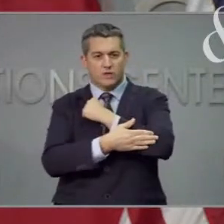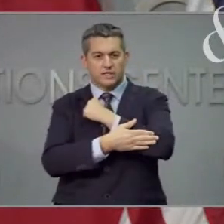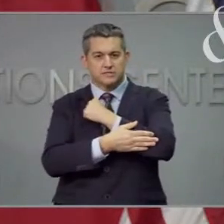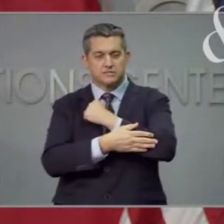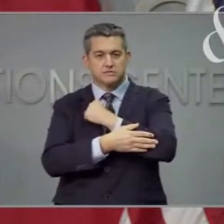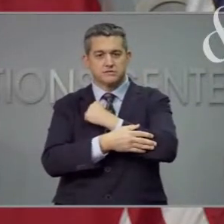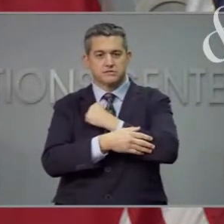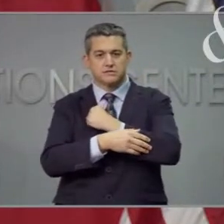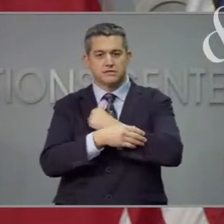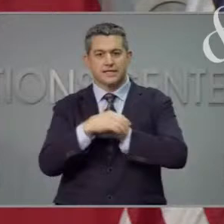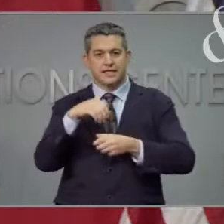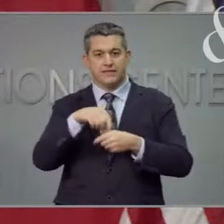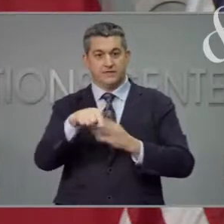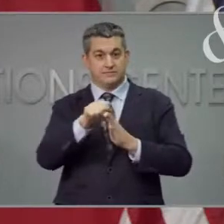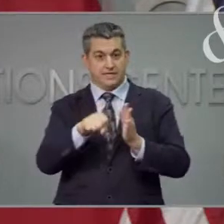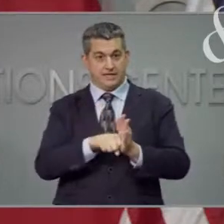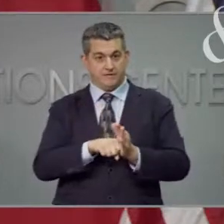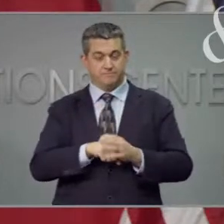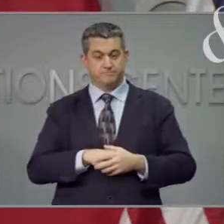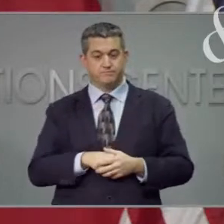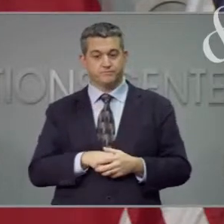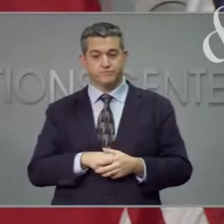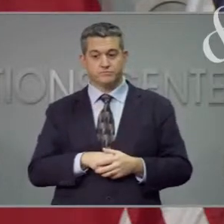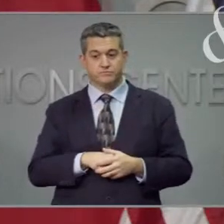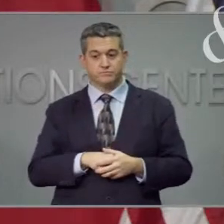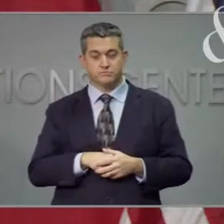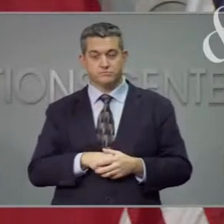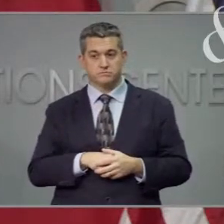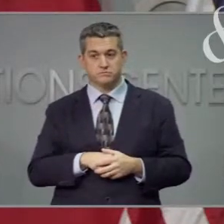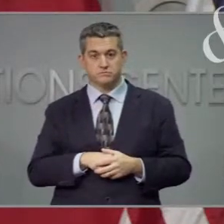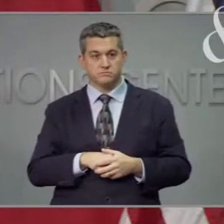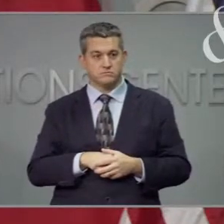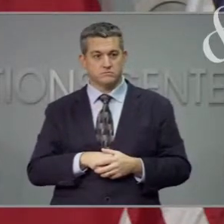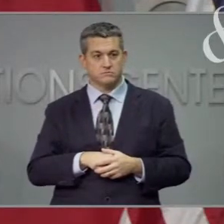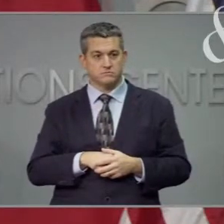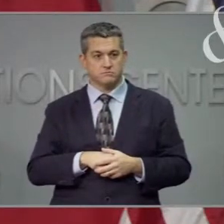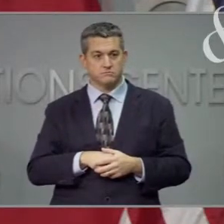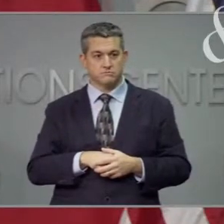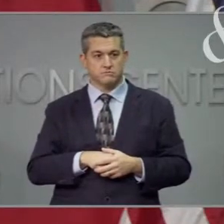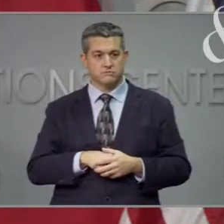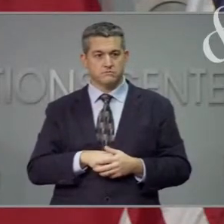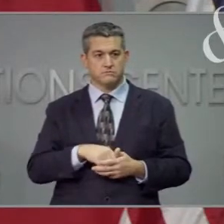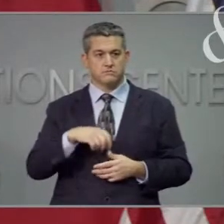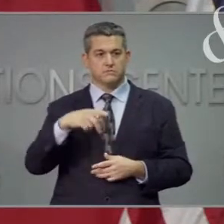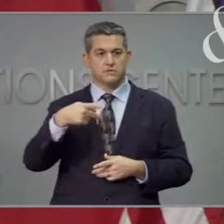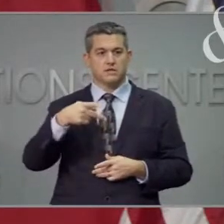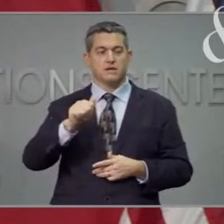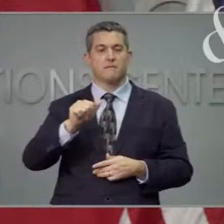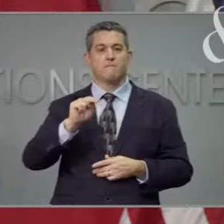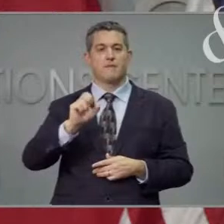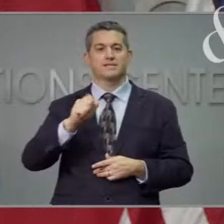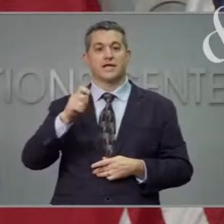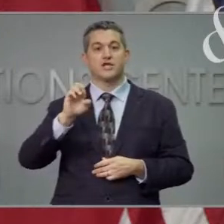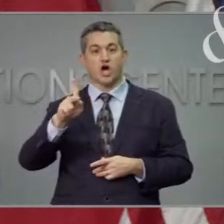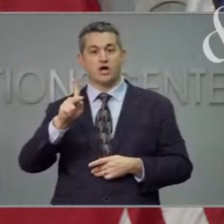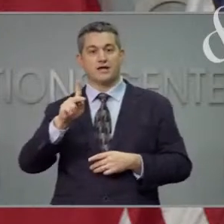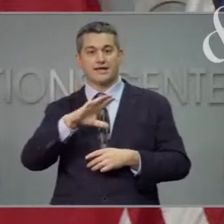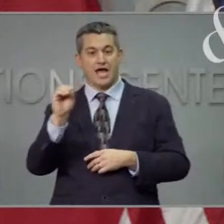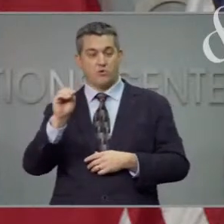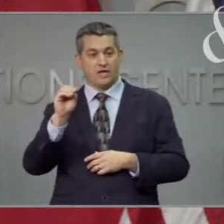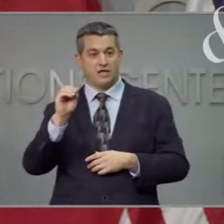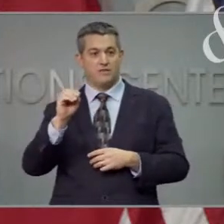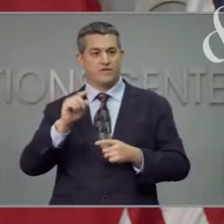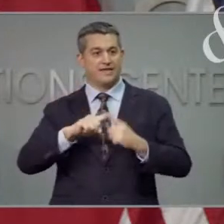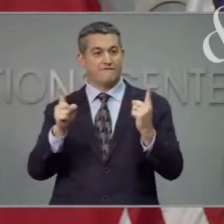the state where, for example, Pasquotank County, there's a 49, or Nash County, a 49 vote difference between